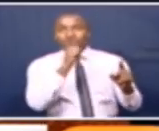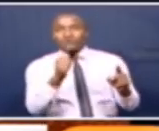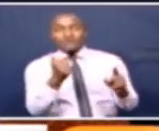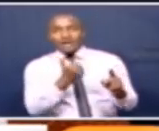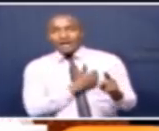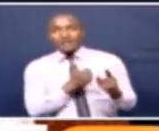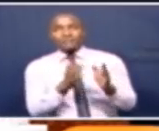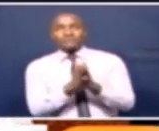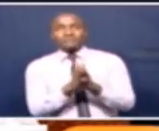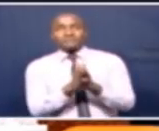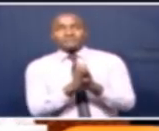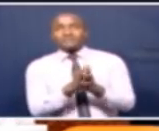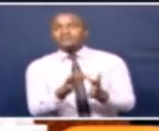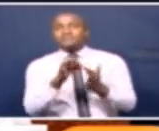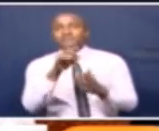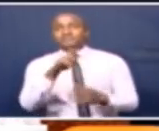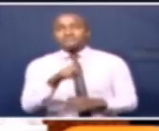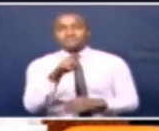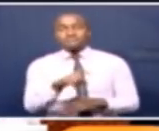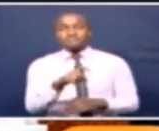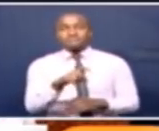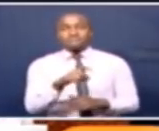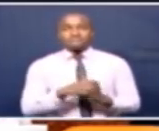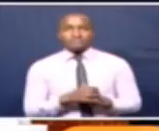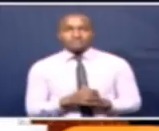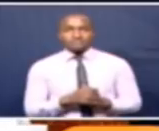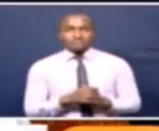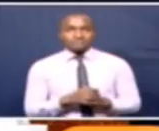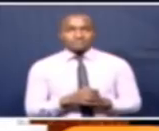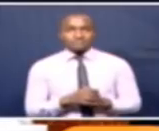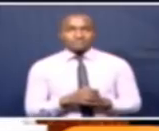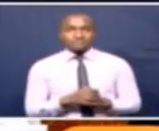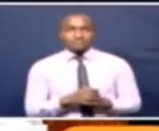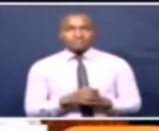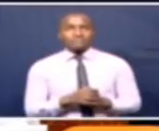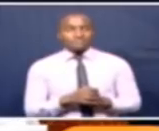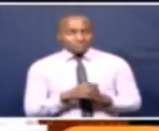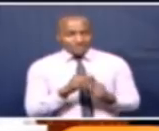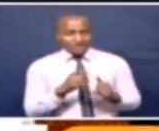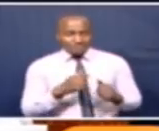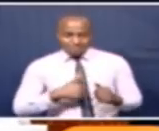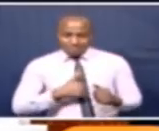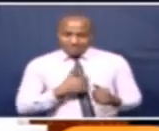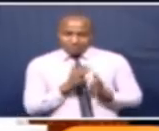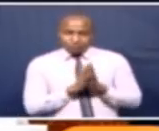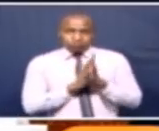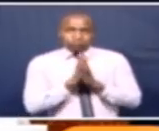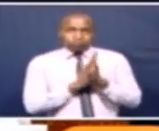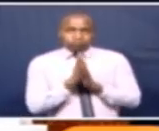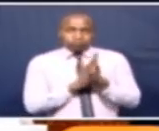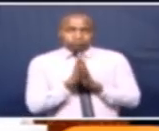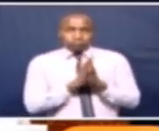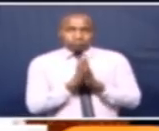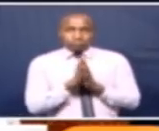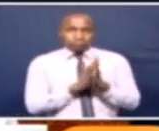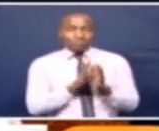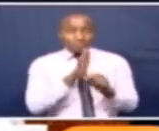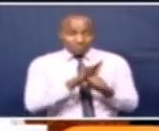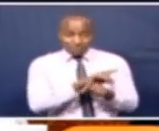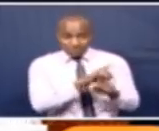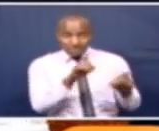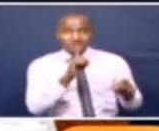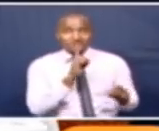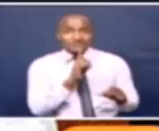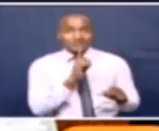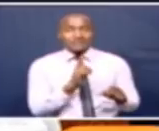girl with special needs. Mm-hmm. Yeah. And it's motivating. Most of them say that,